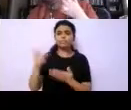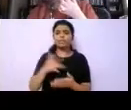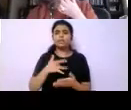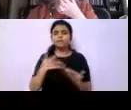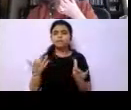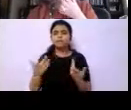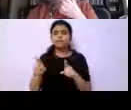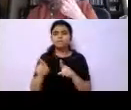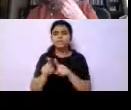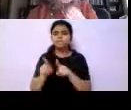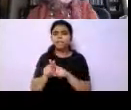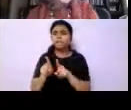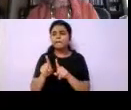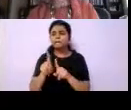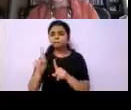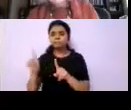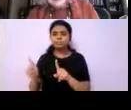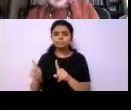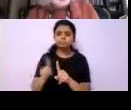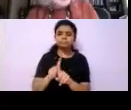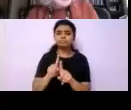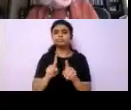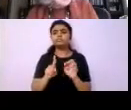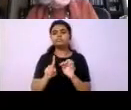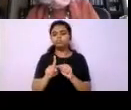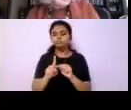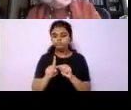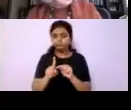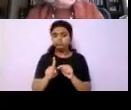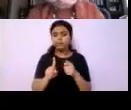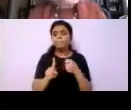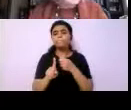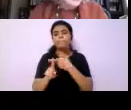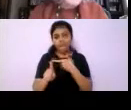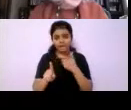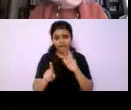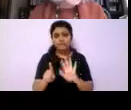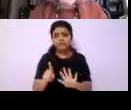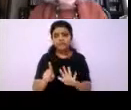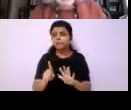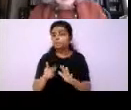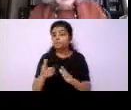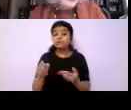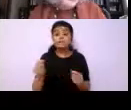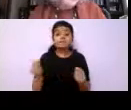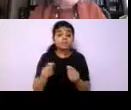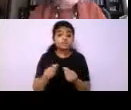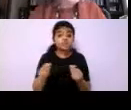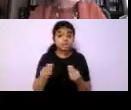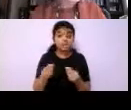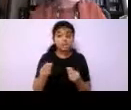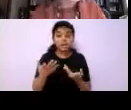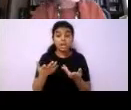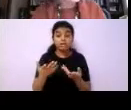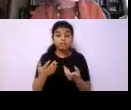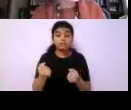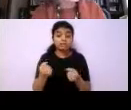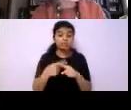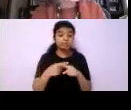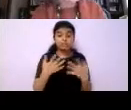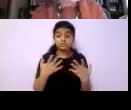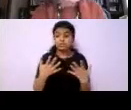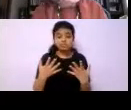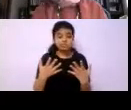paid attendants, the preference for many disabled adults, interestingly, do not favor this